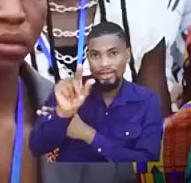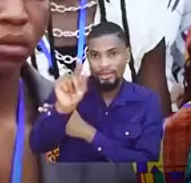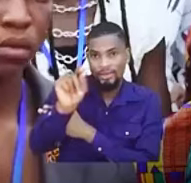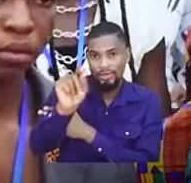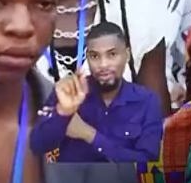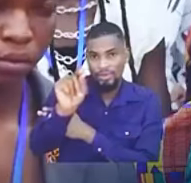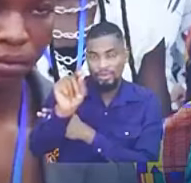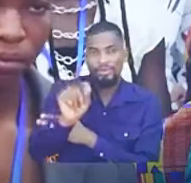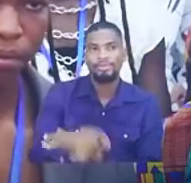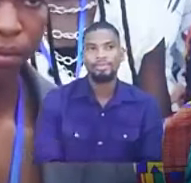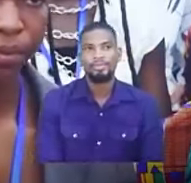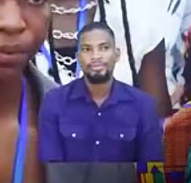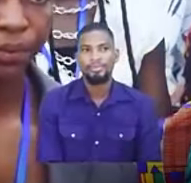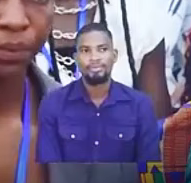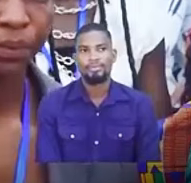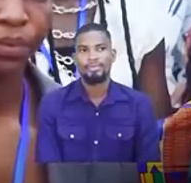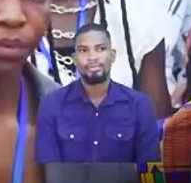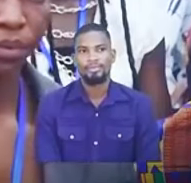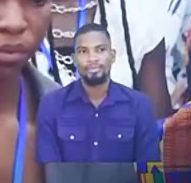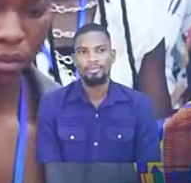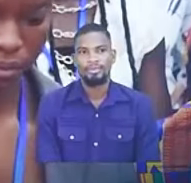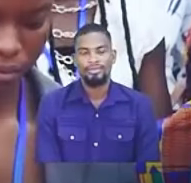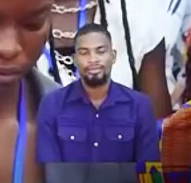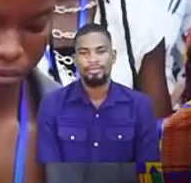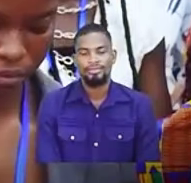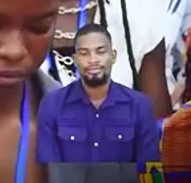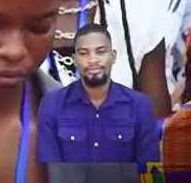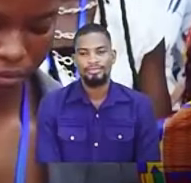Proverbs 13, verse 20.